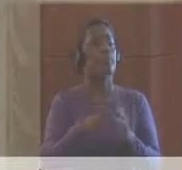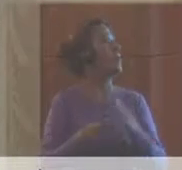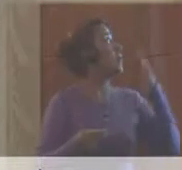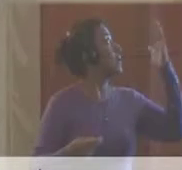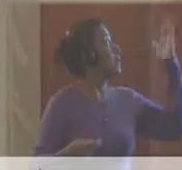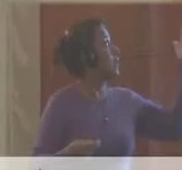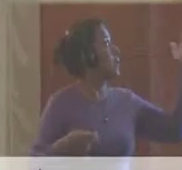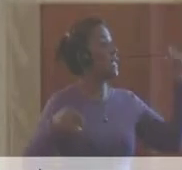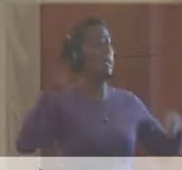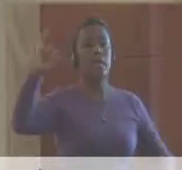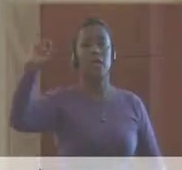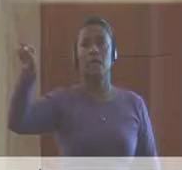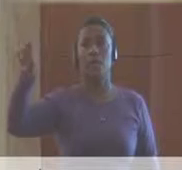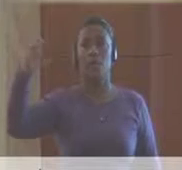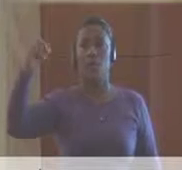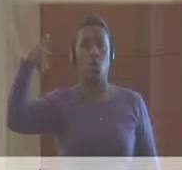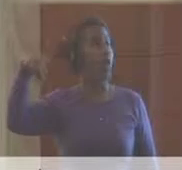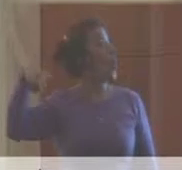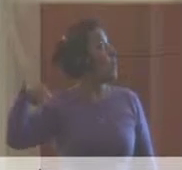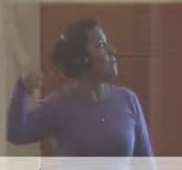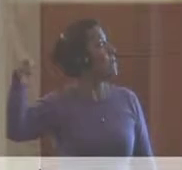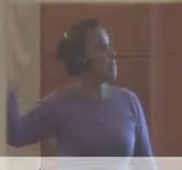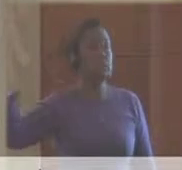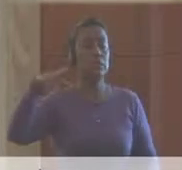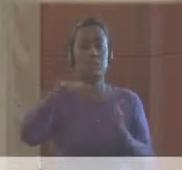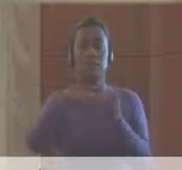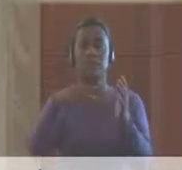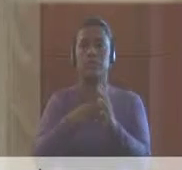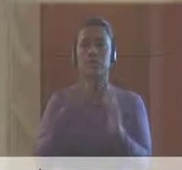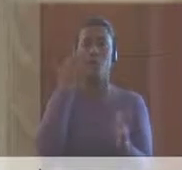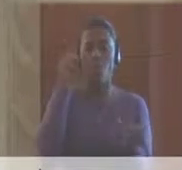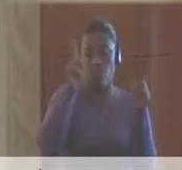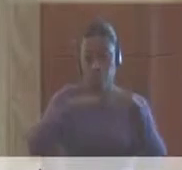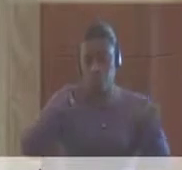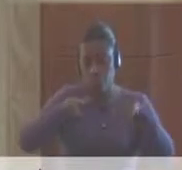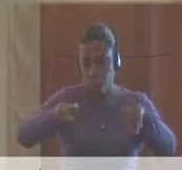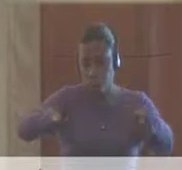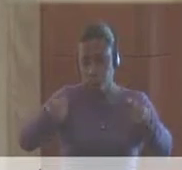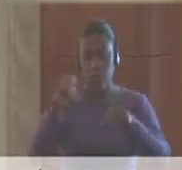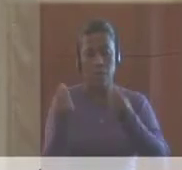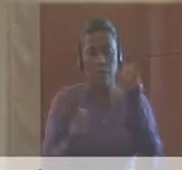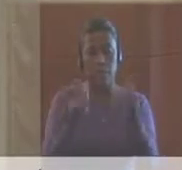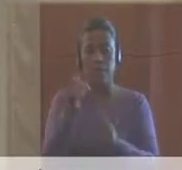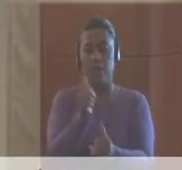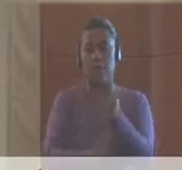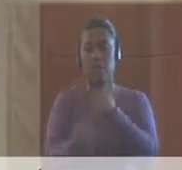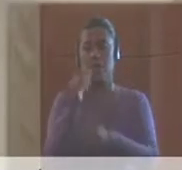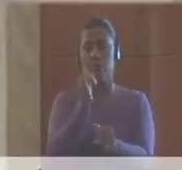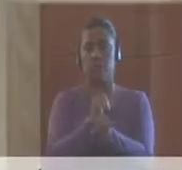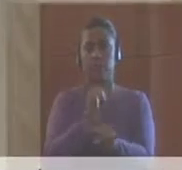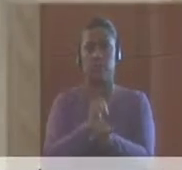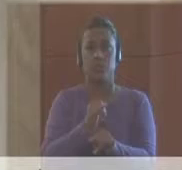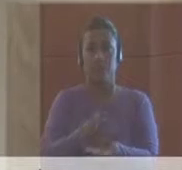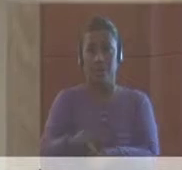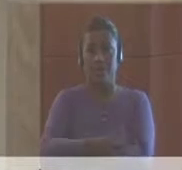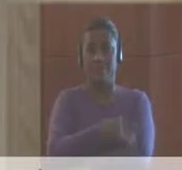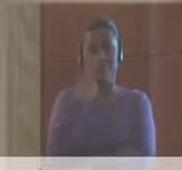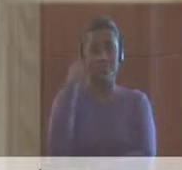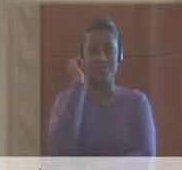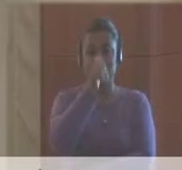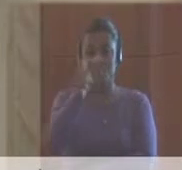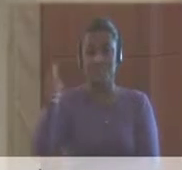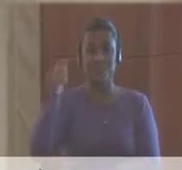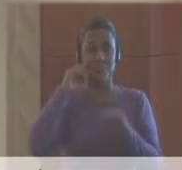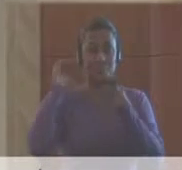IGOP to measure the efficacy of the reforms that are promoted by countries in